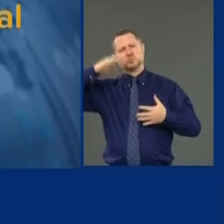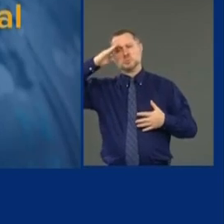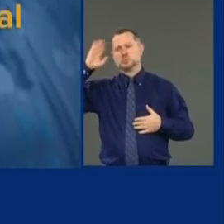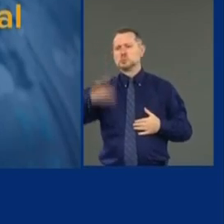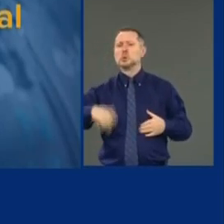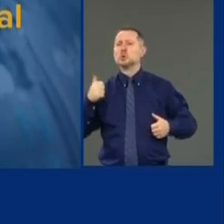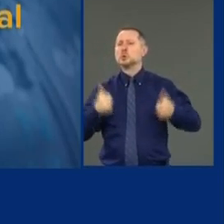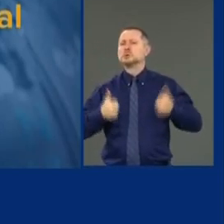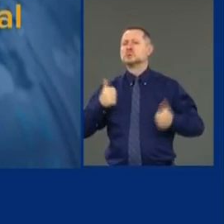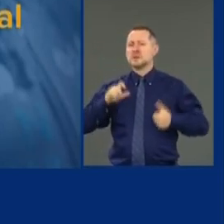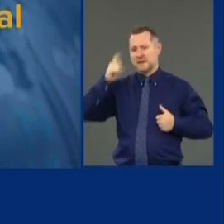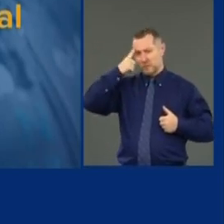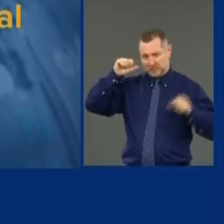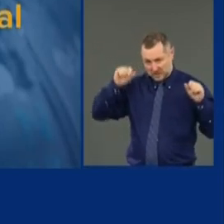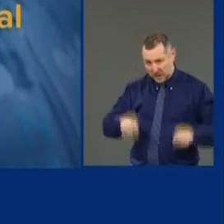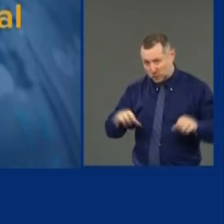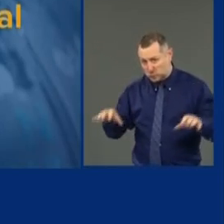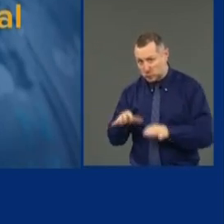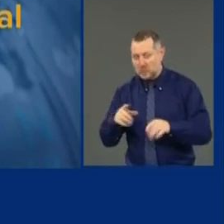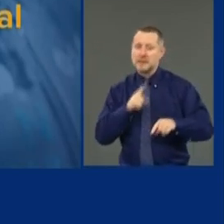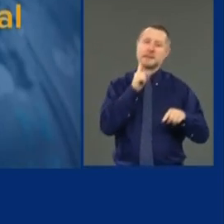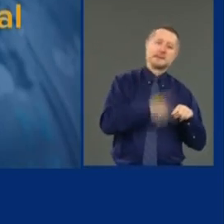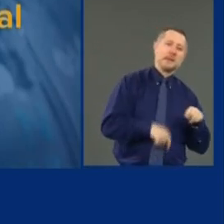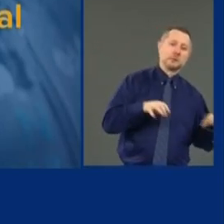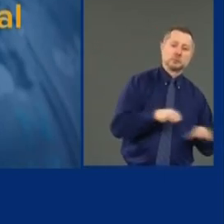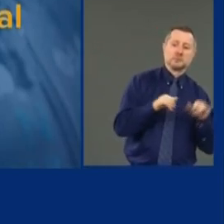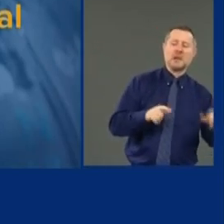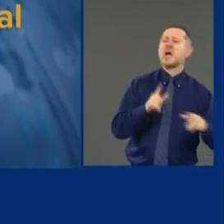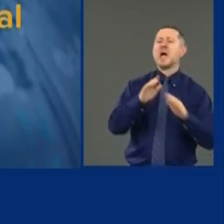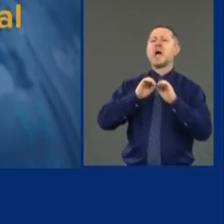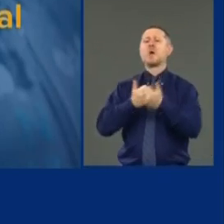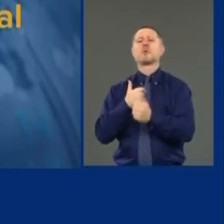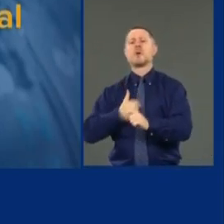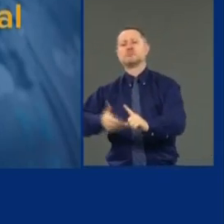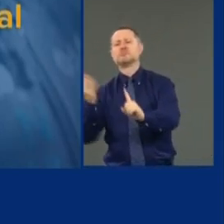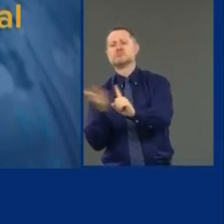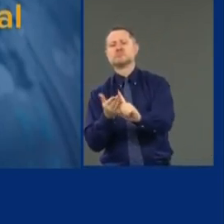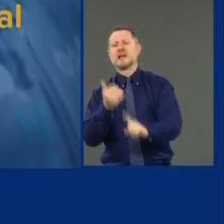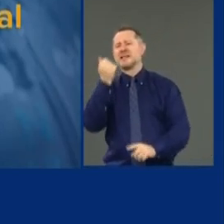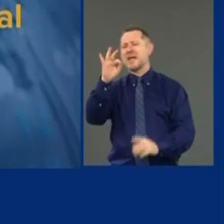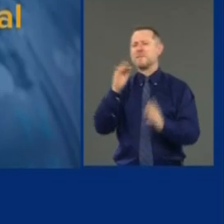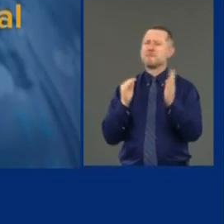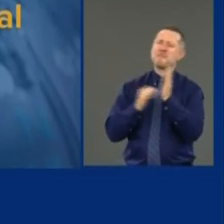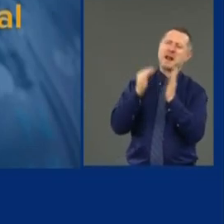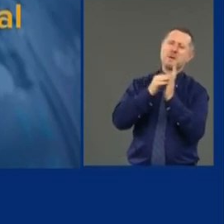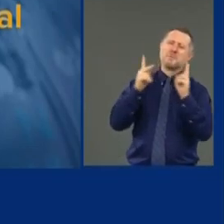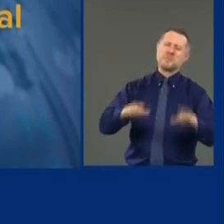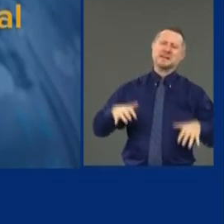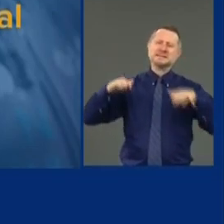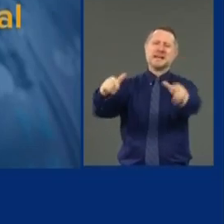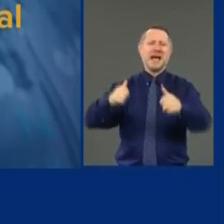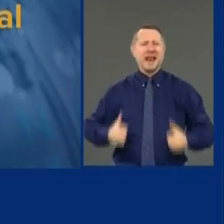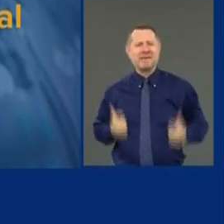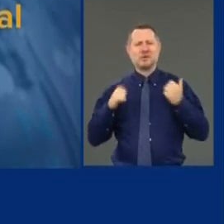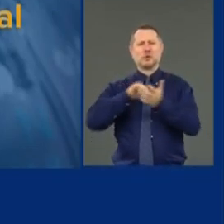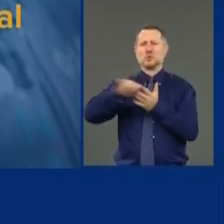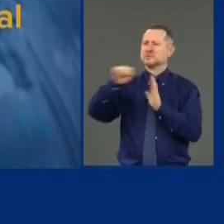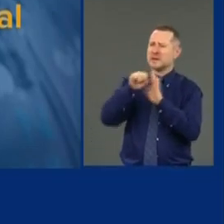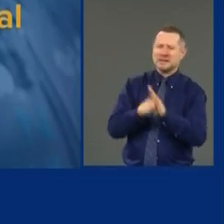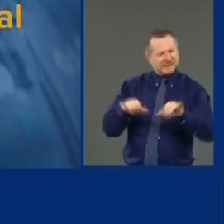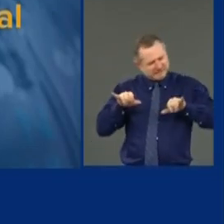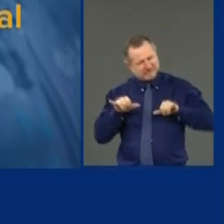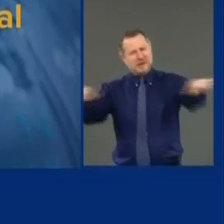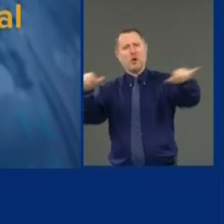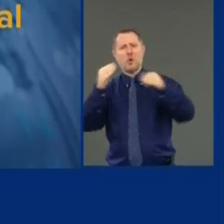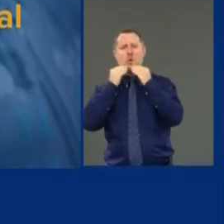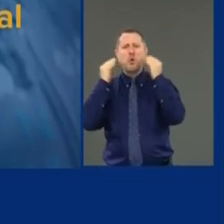Tell 19 million people in the state of New York that they have to stay home. Government can't do that.